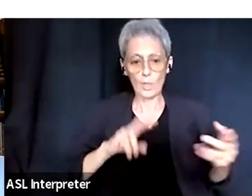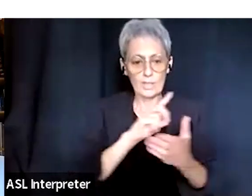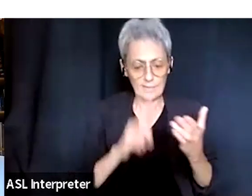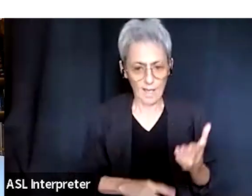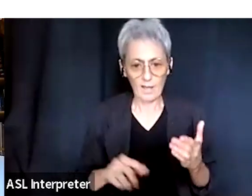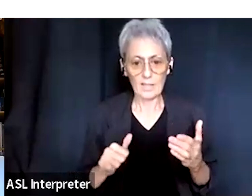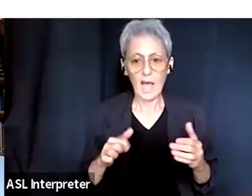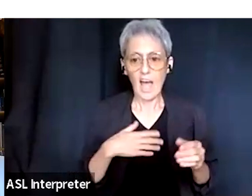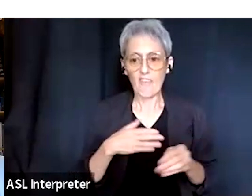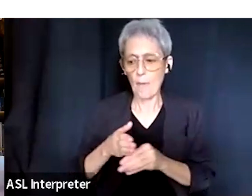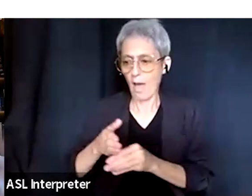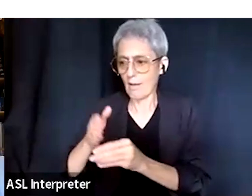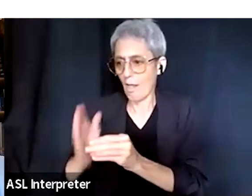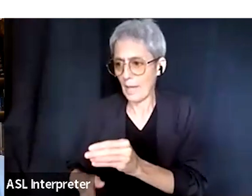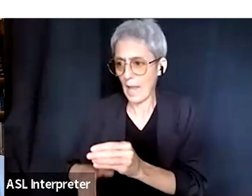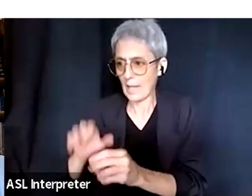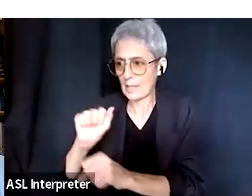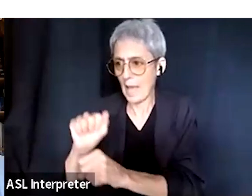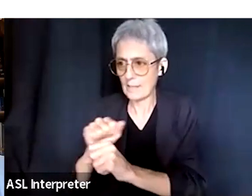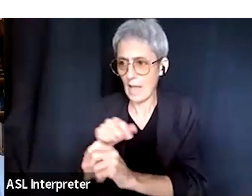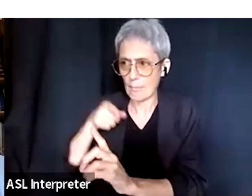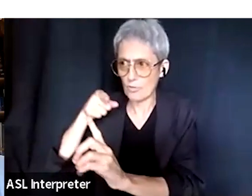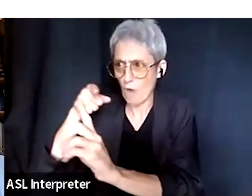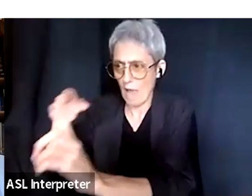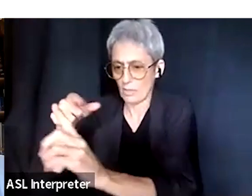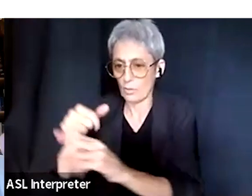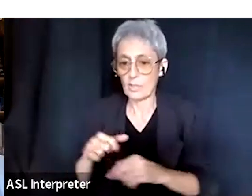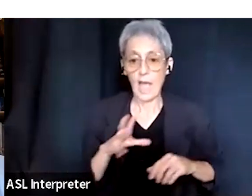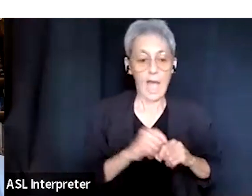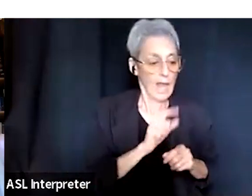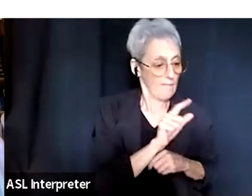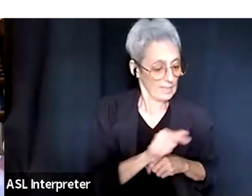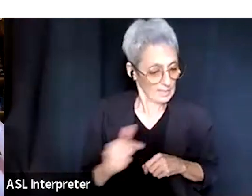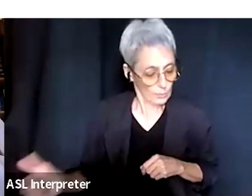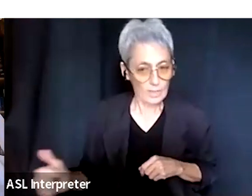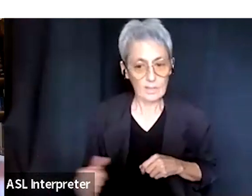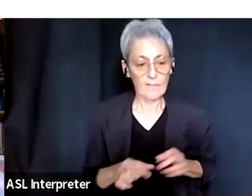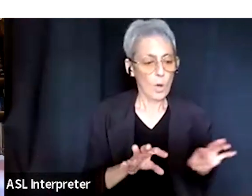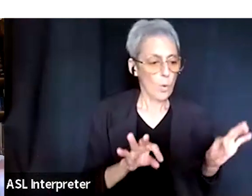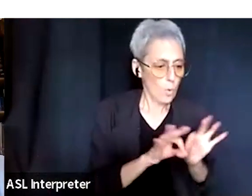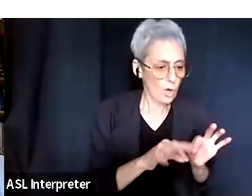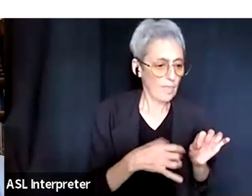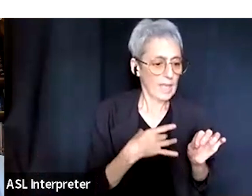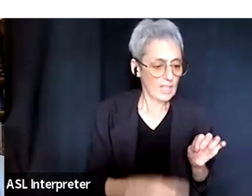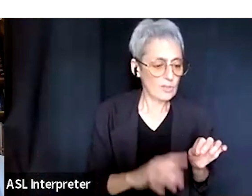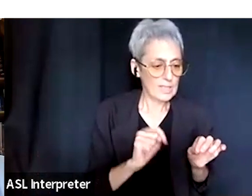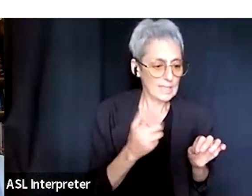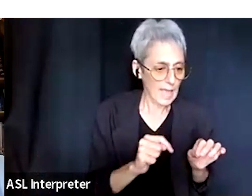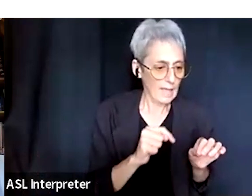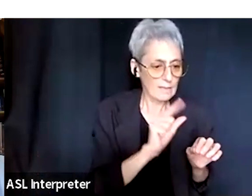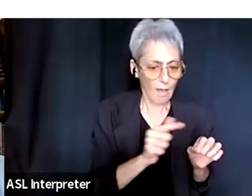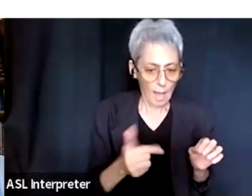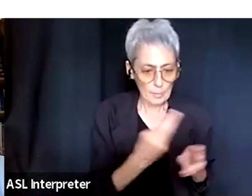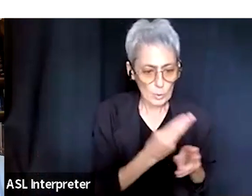I'm driving towards and a sequence of worthy, interesting texts that I'm using. And I